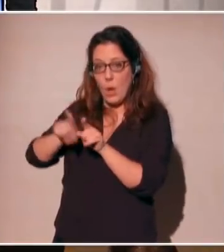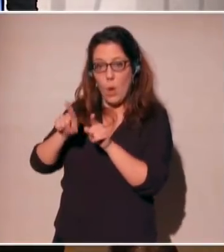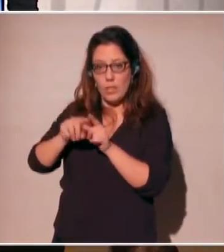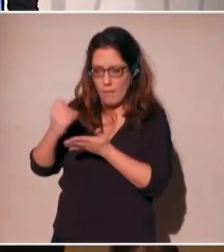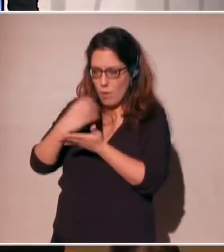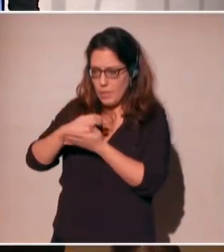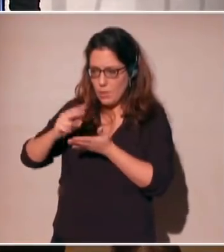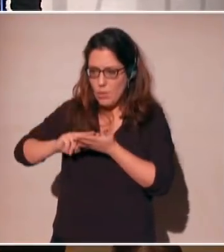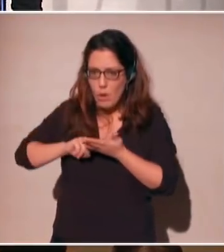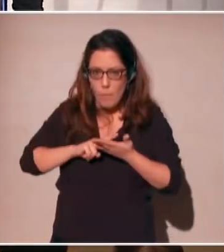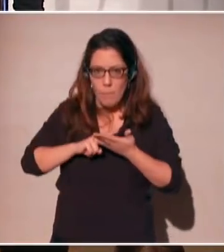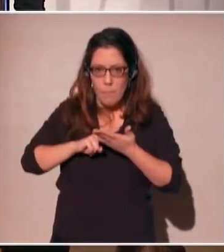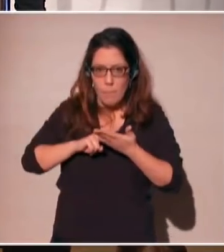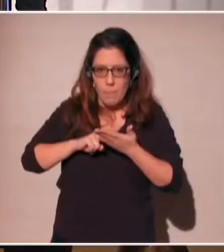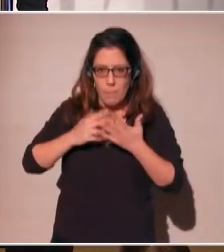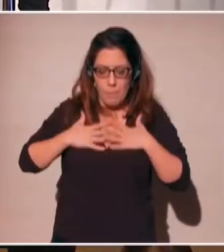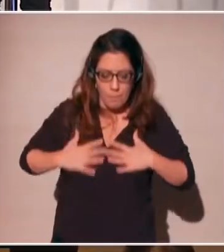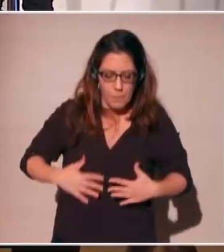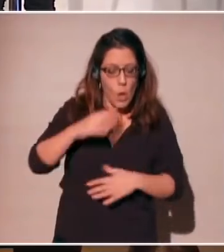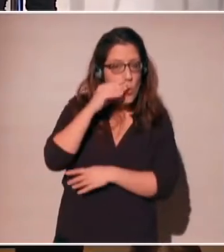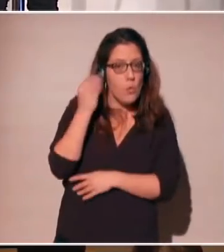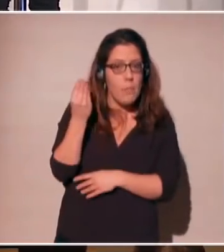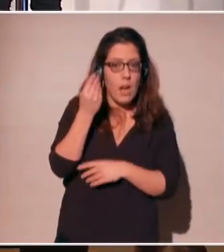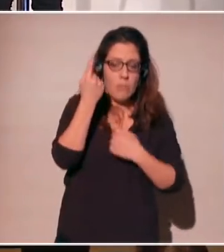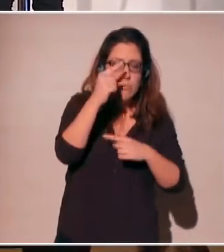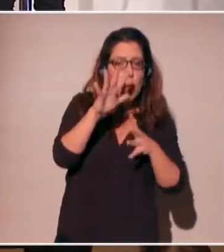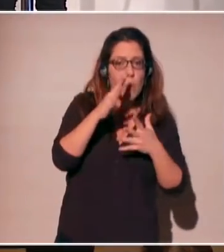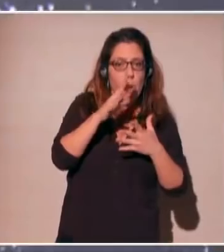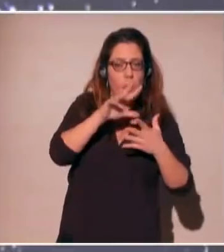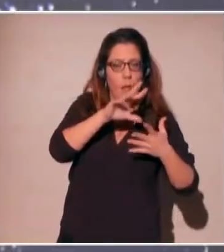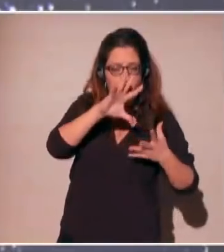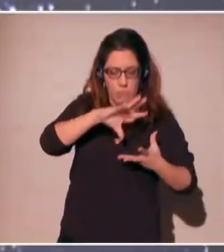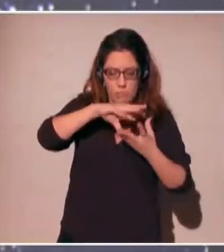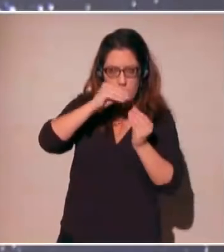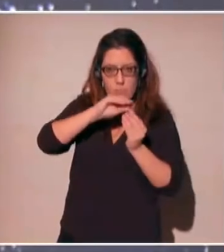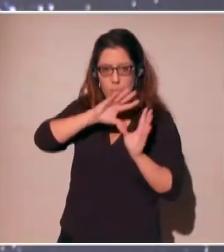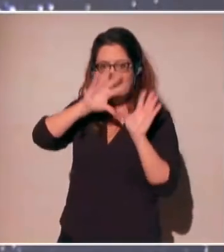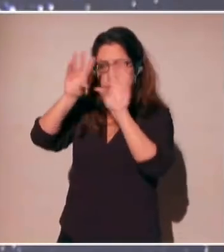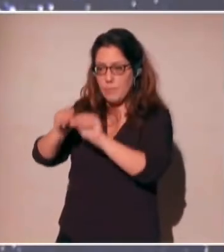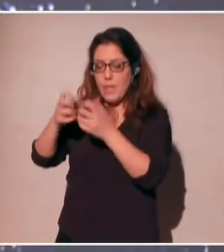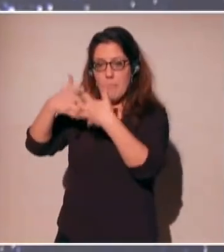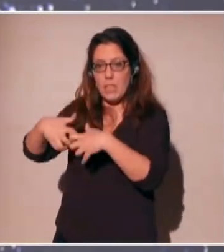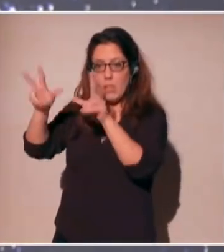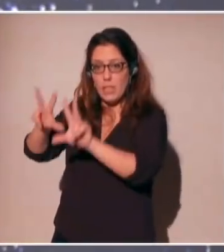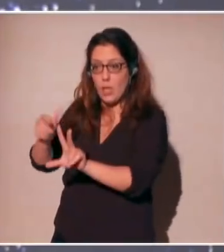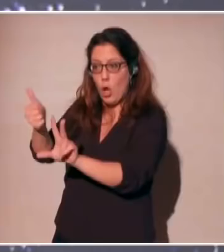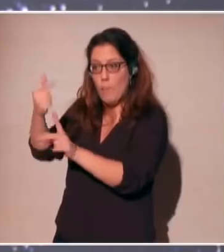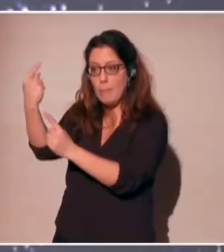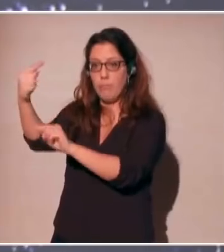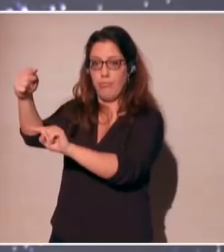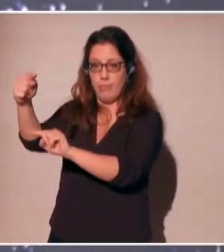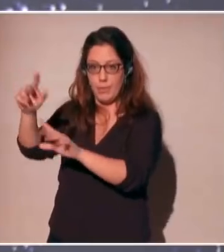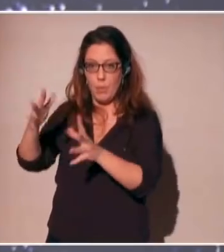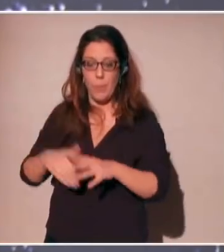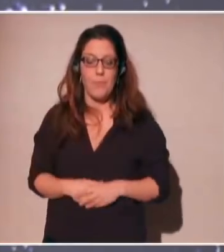note I want to say about the risk is that there's another risk which people don't talk about, and that's the risk of the